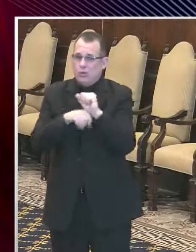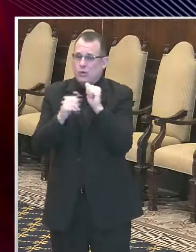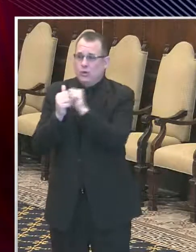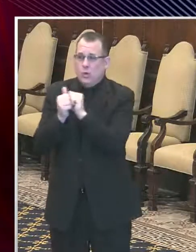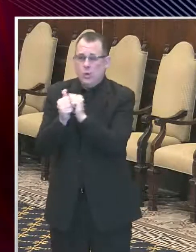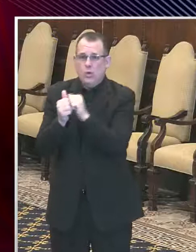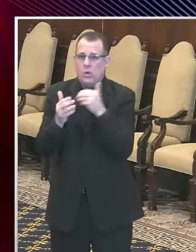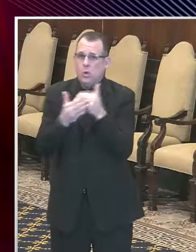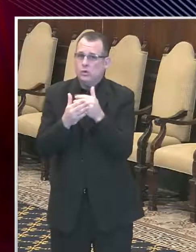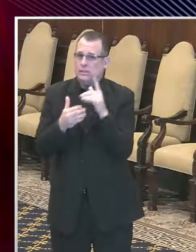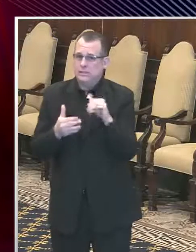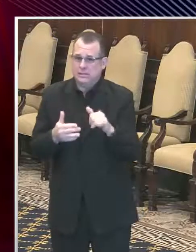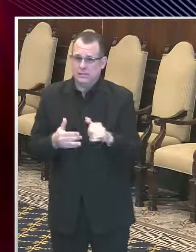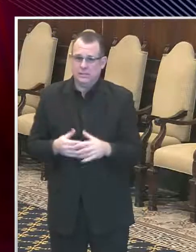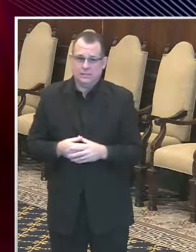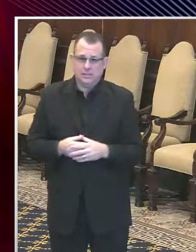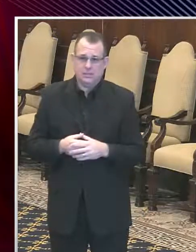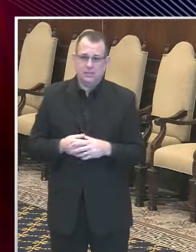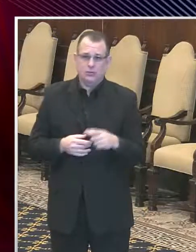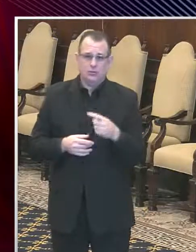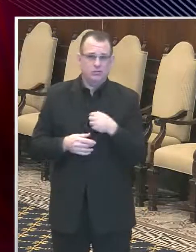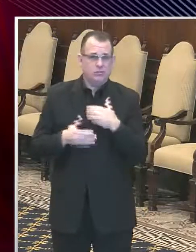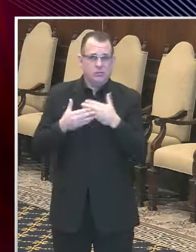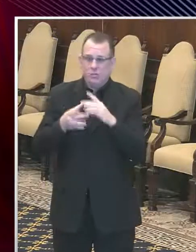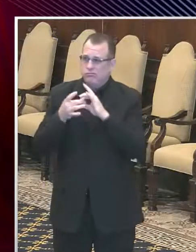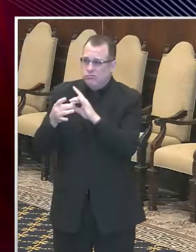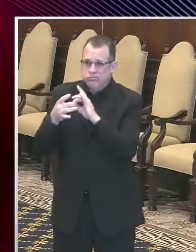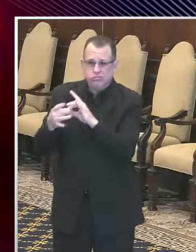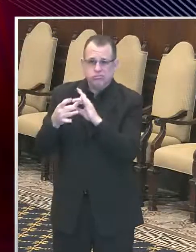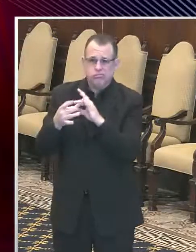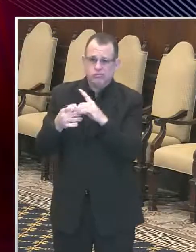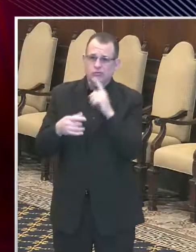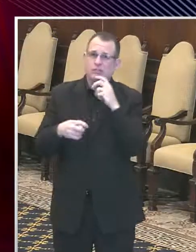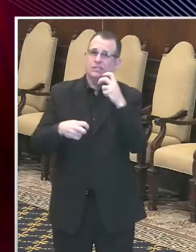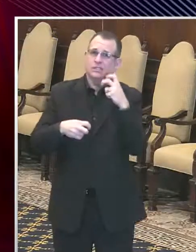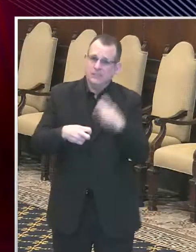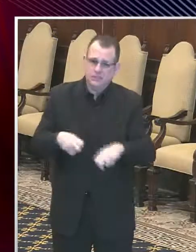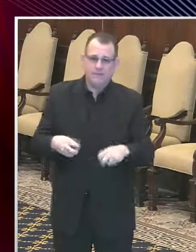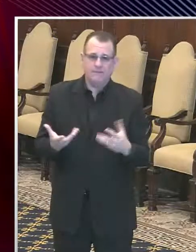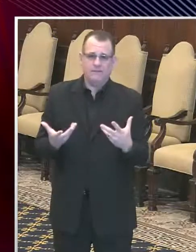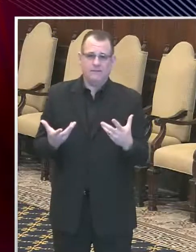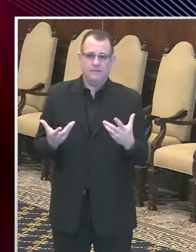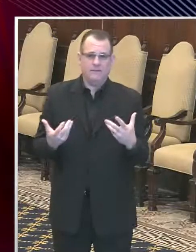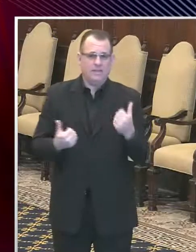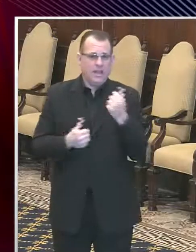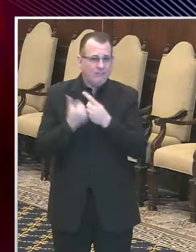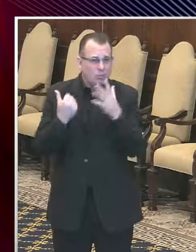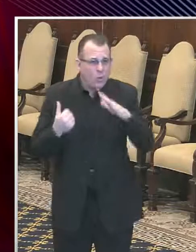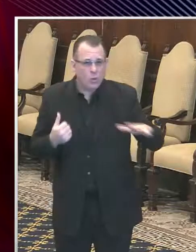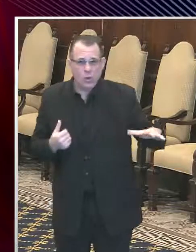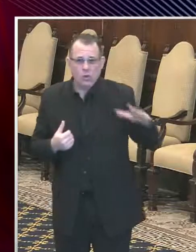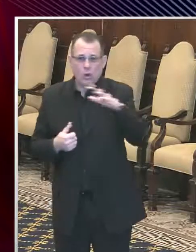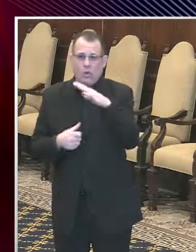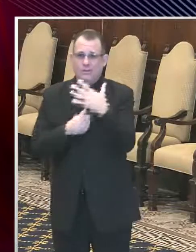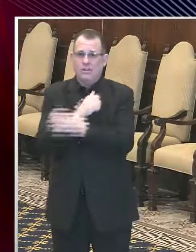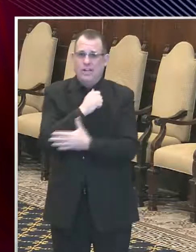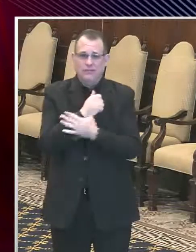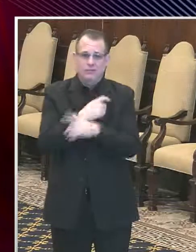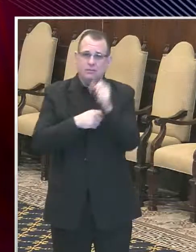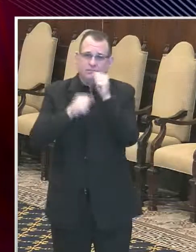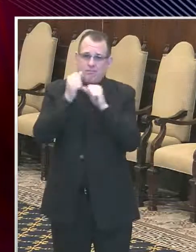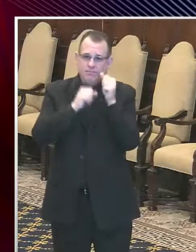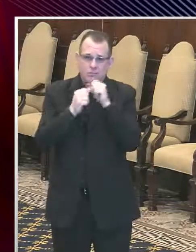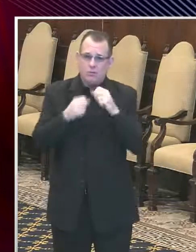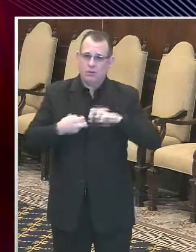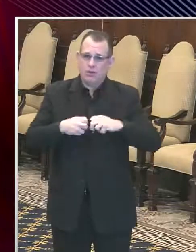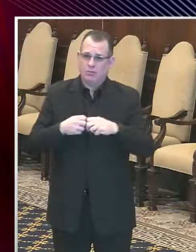step up our relationship with them, but it's really tough. Everybody around the country, we're hearing about this problem. We haven't been able to solve